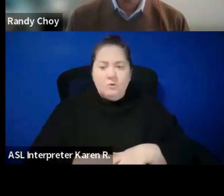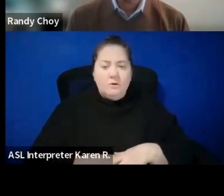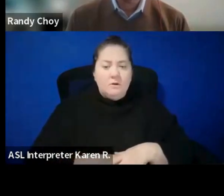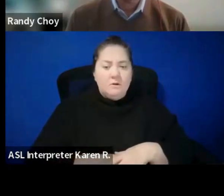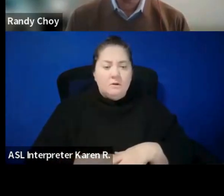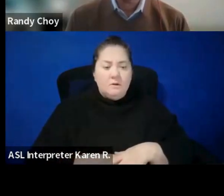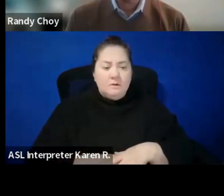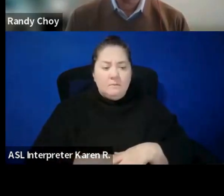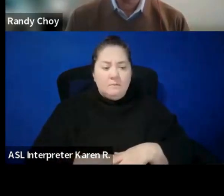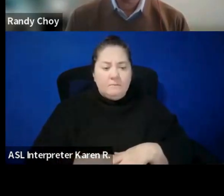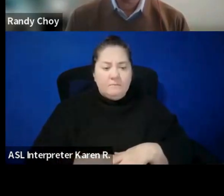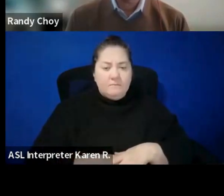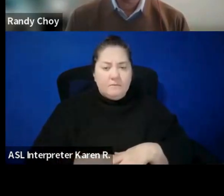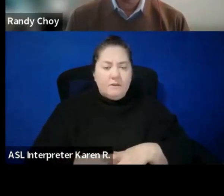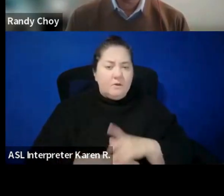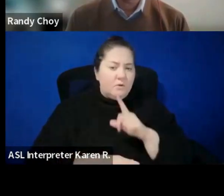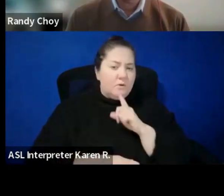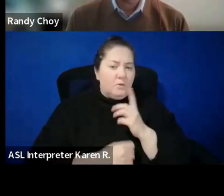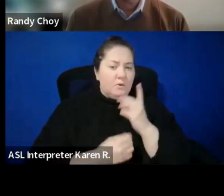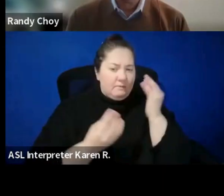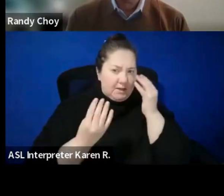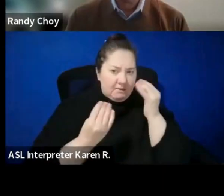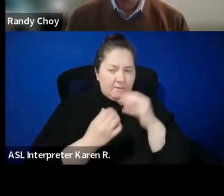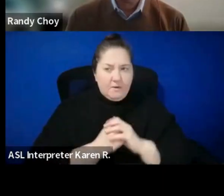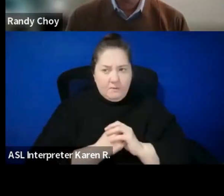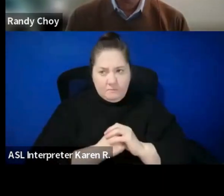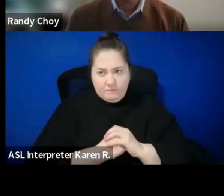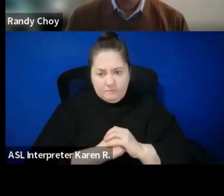things that I really am thinking about.